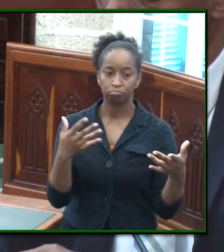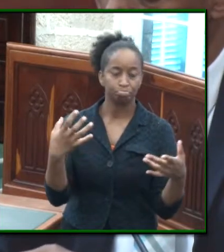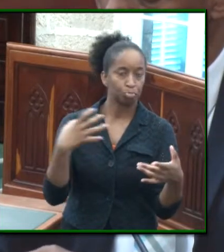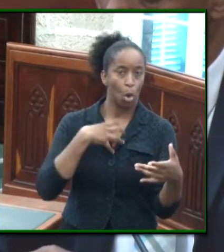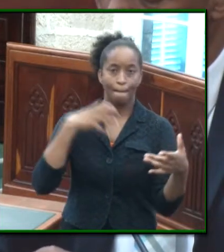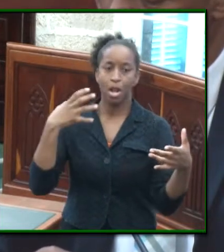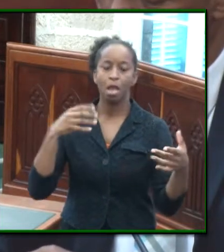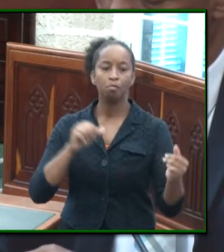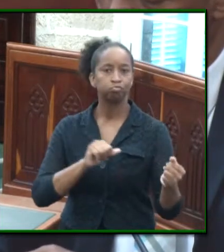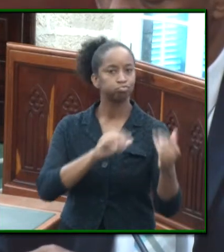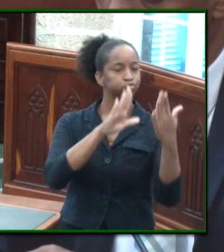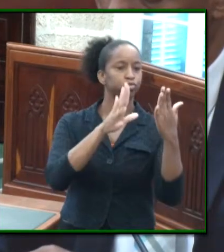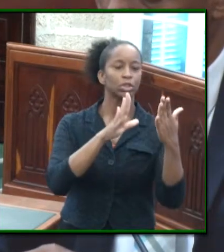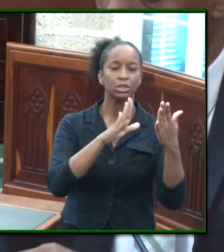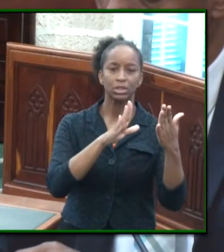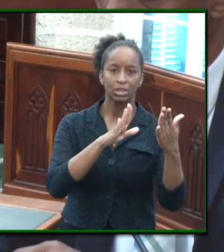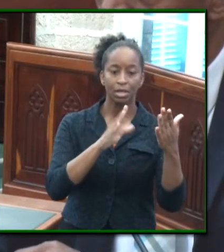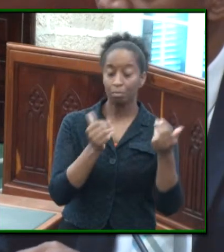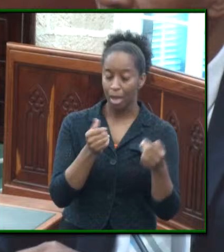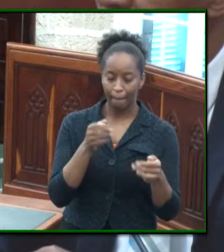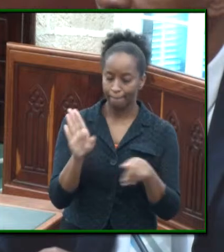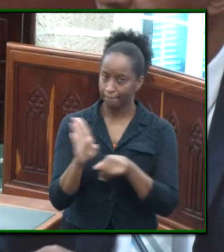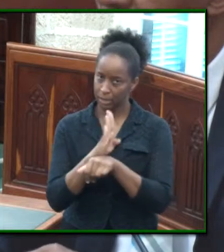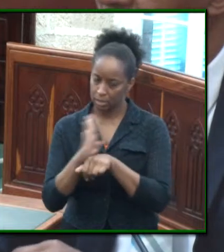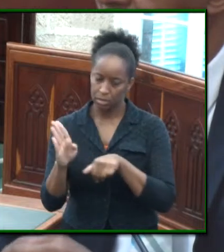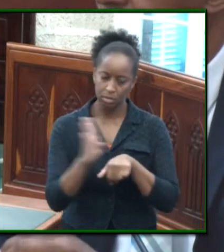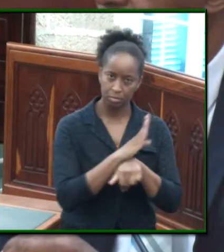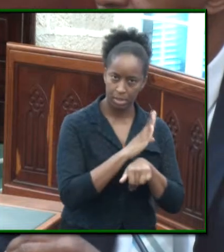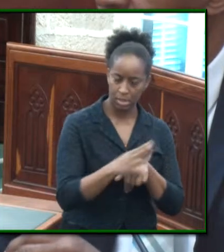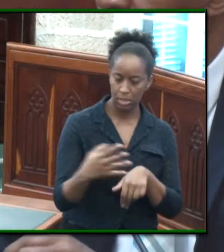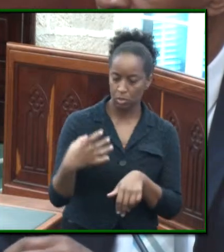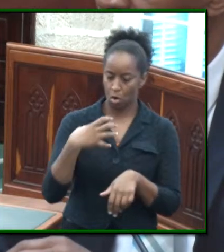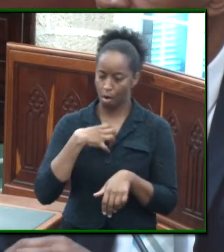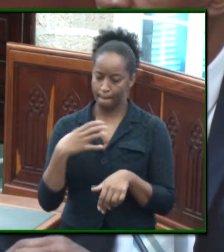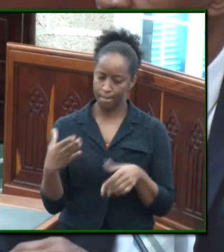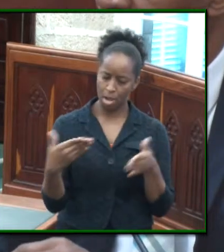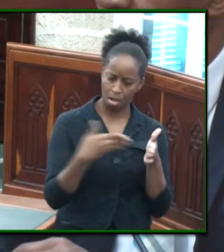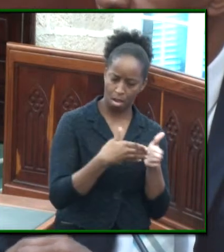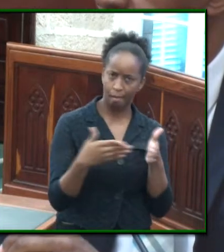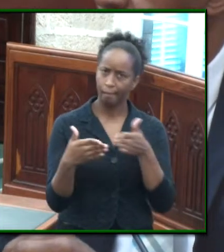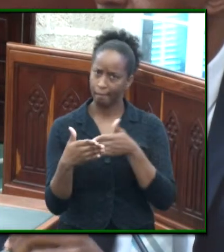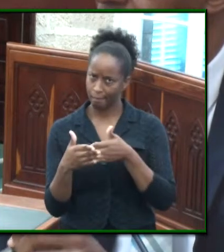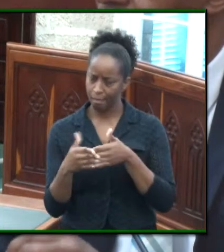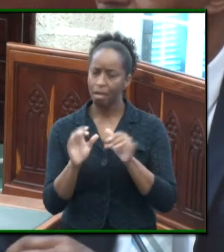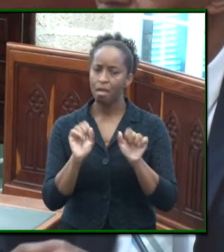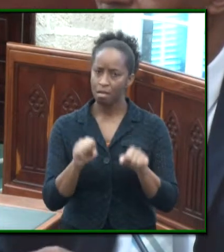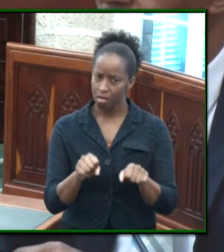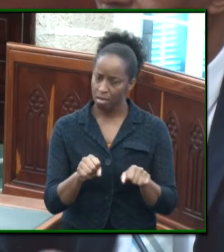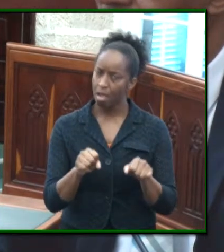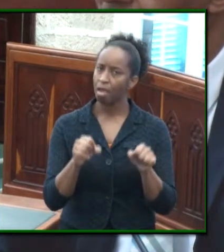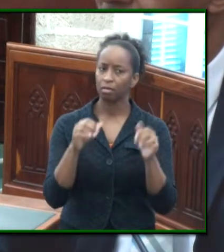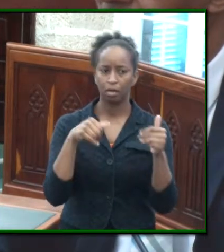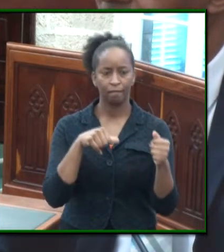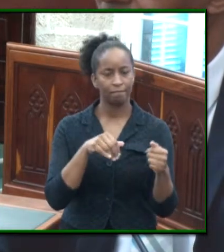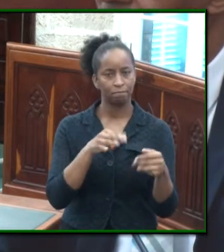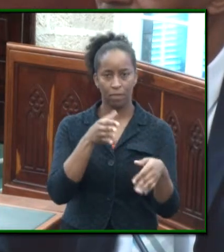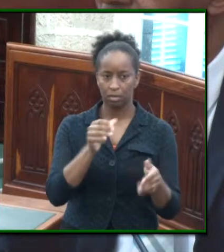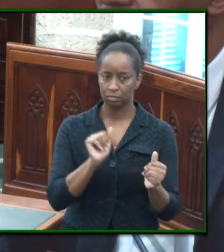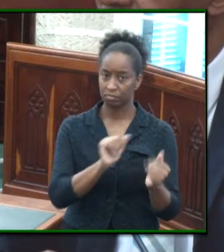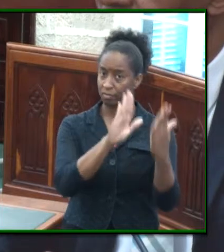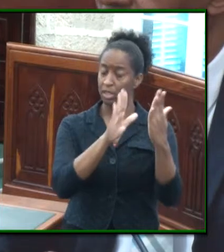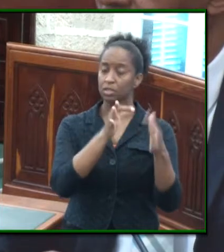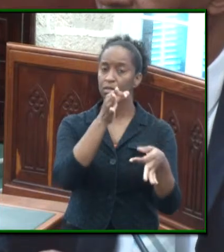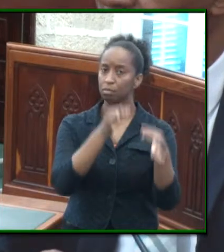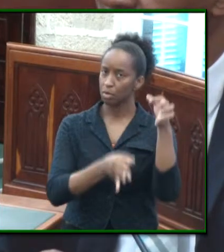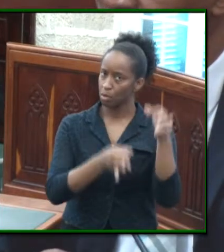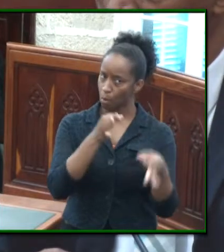remember from my own personal experience being involved in a piece of litigation in the High Court in Barbados. It was a complex